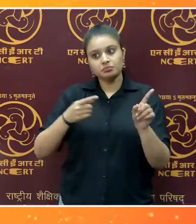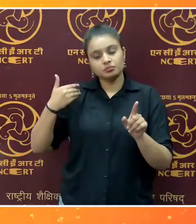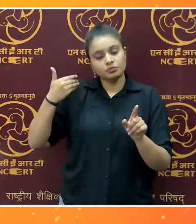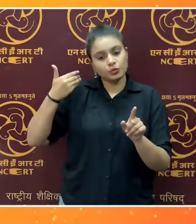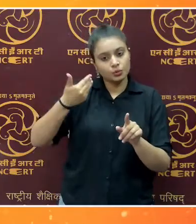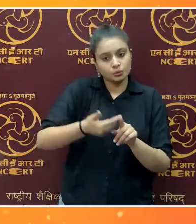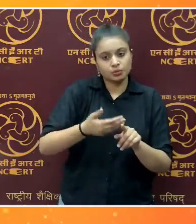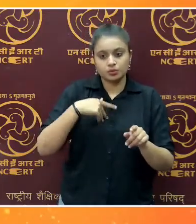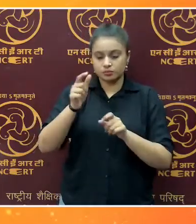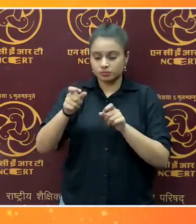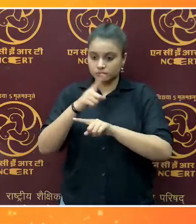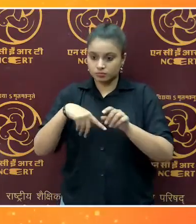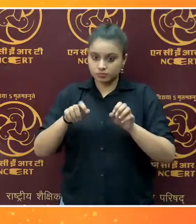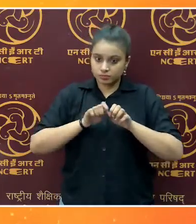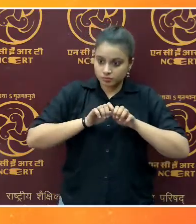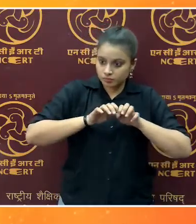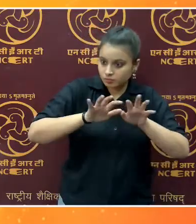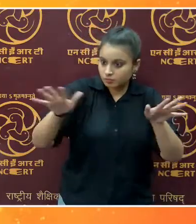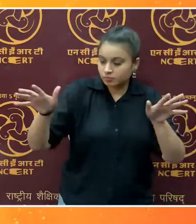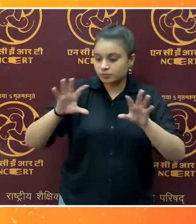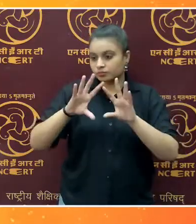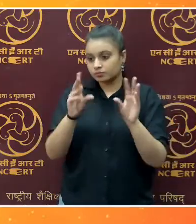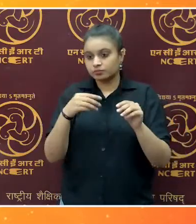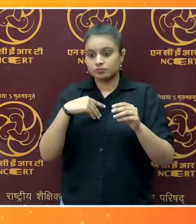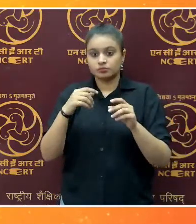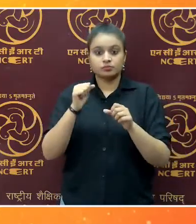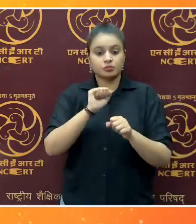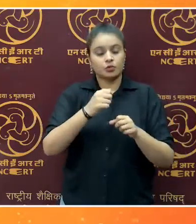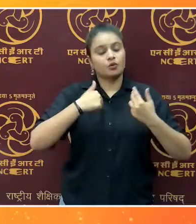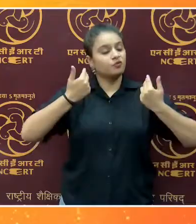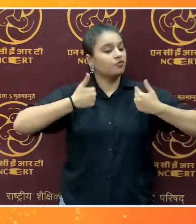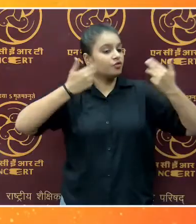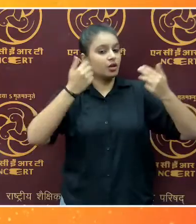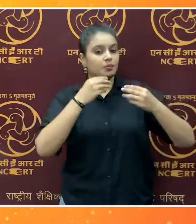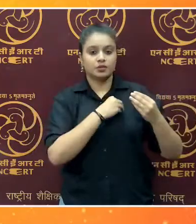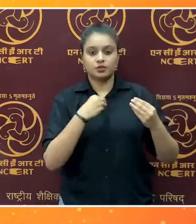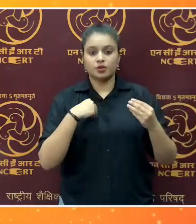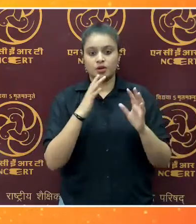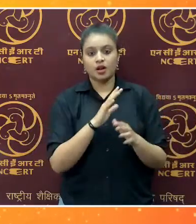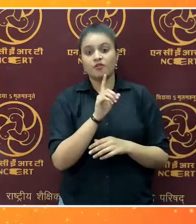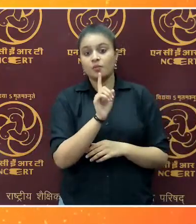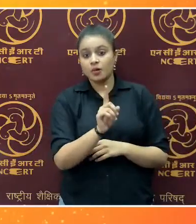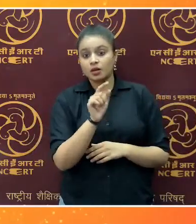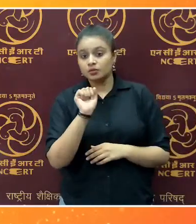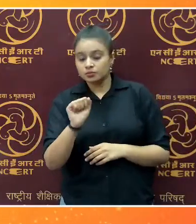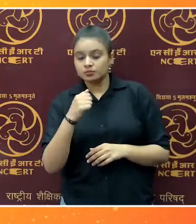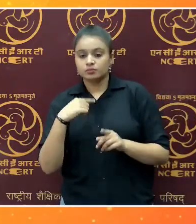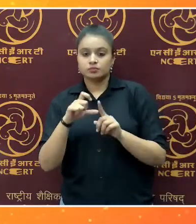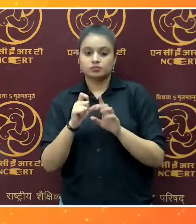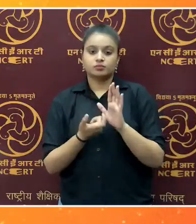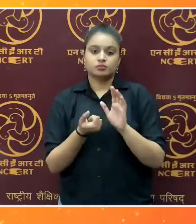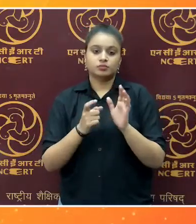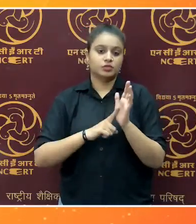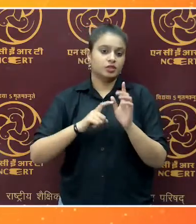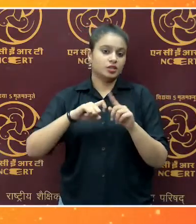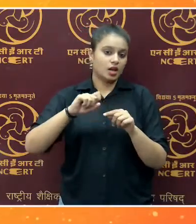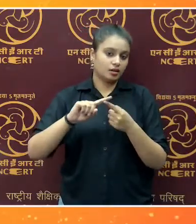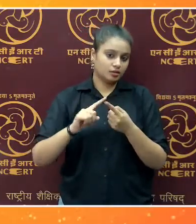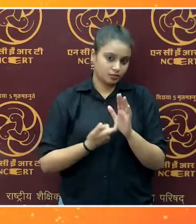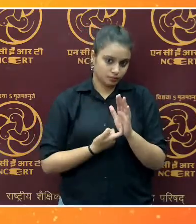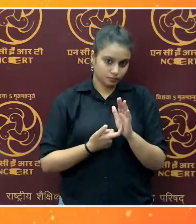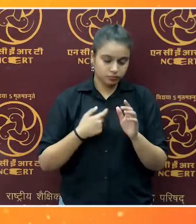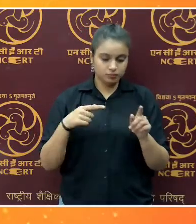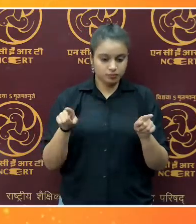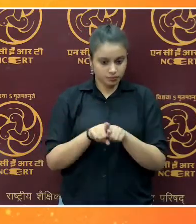telling everybody that Dr. Dolittle is the goat of doctors, but he is the goat of doctors. Doctors. So